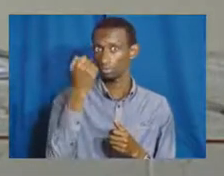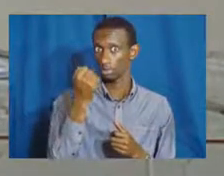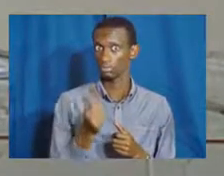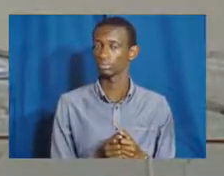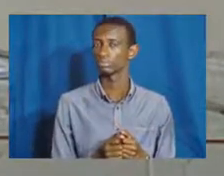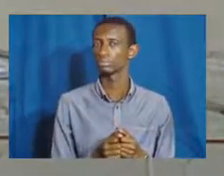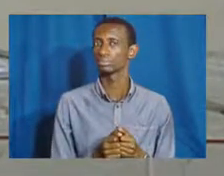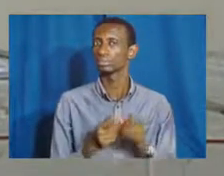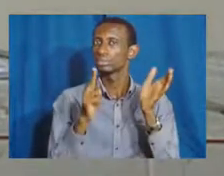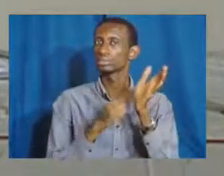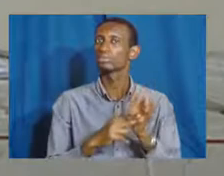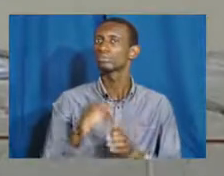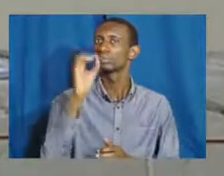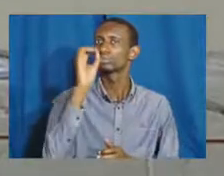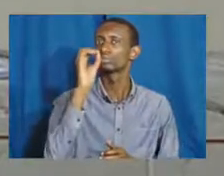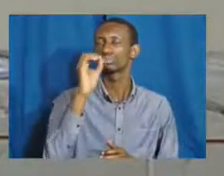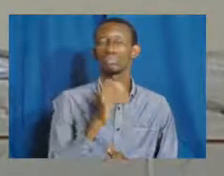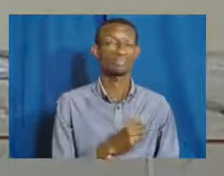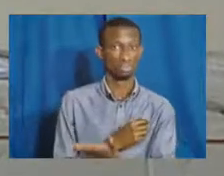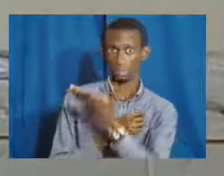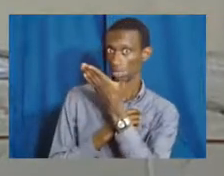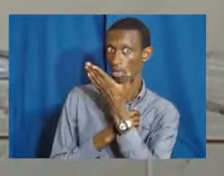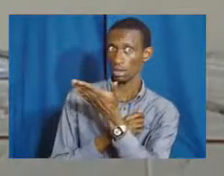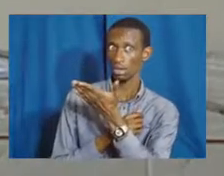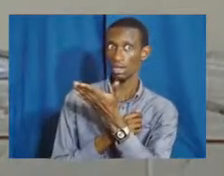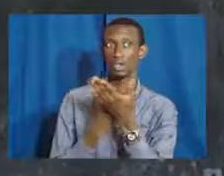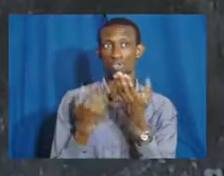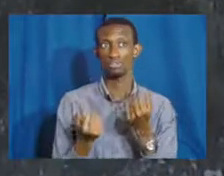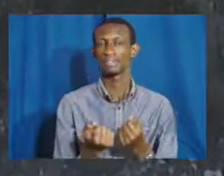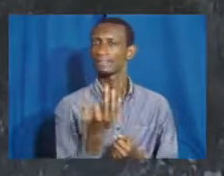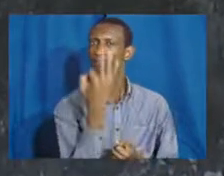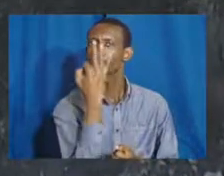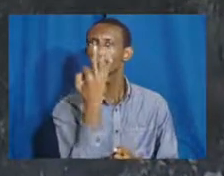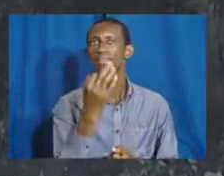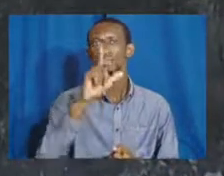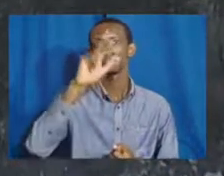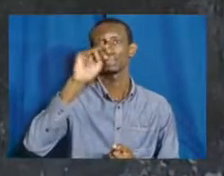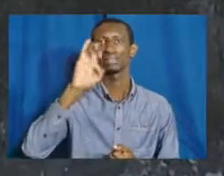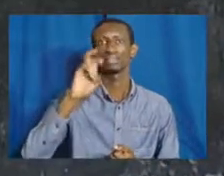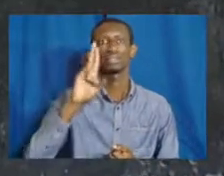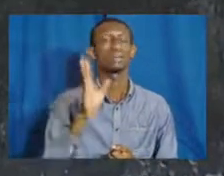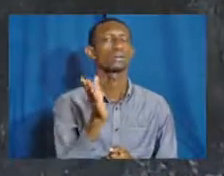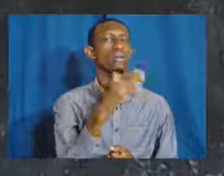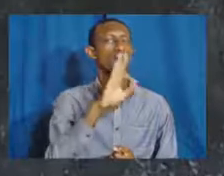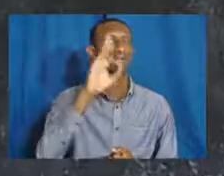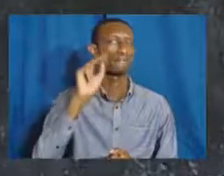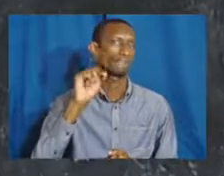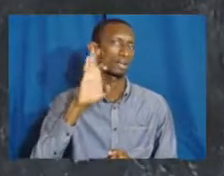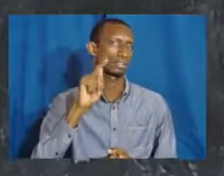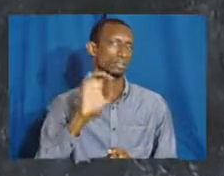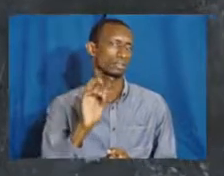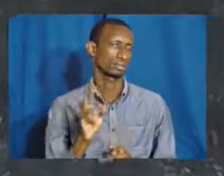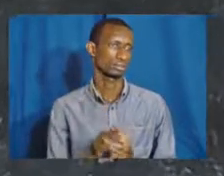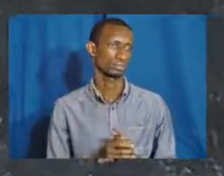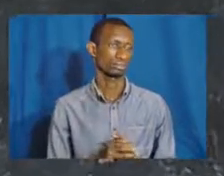5 equals 0. We have three linear factors. Solving this is not